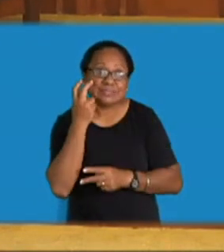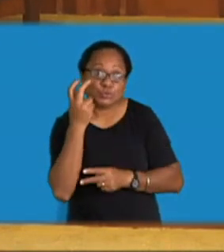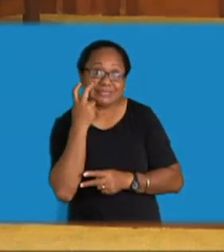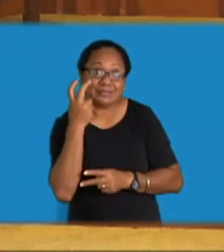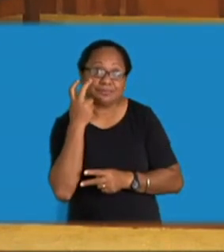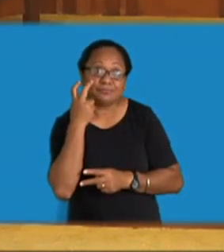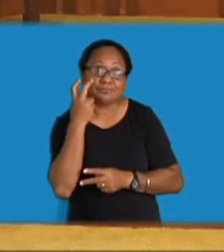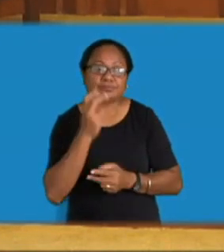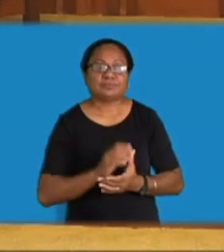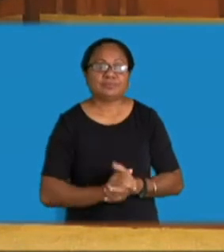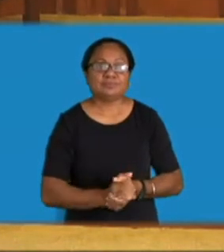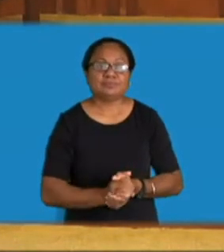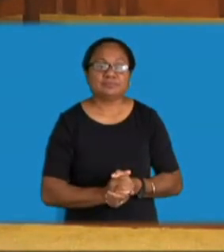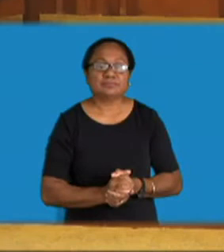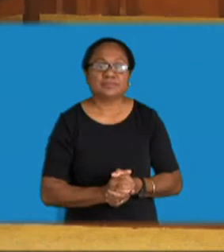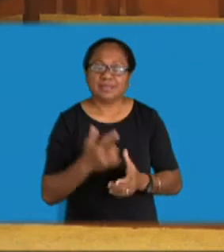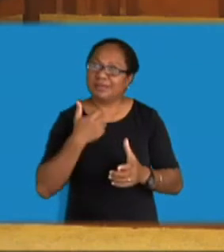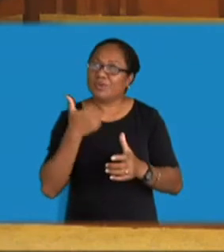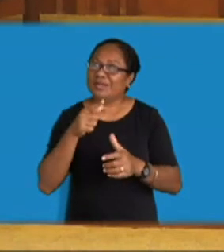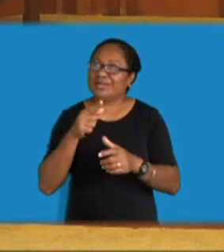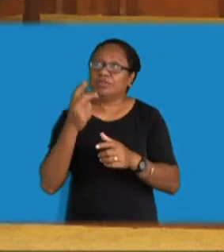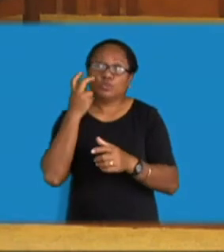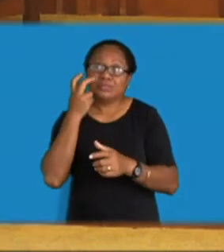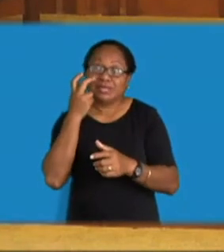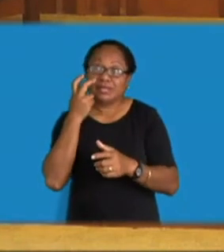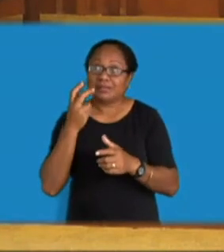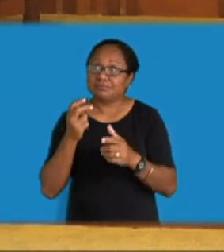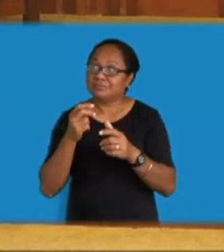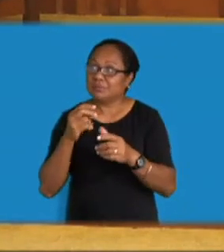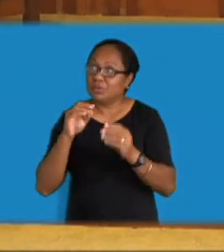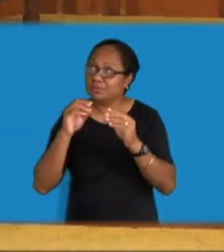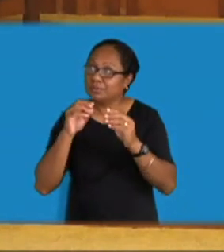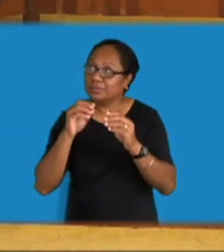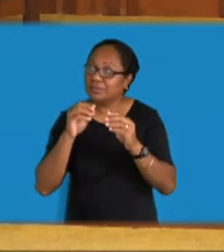Madam Speaker, as I said, tourism industry, a vibrant tourism industry is very important.